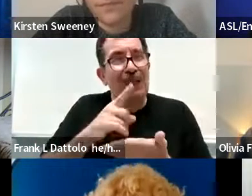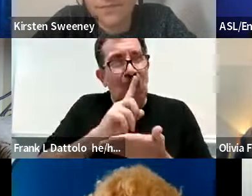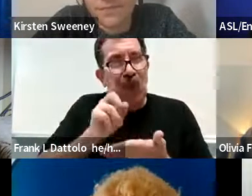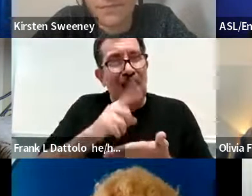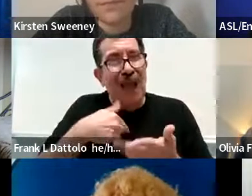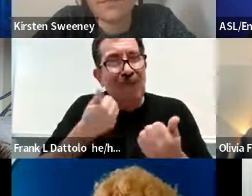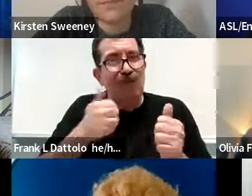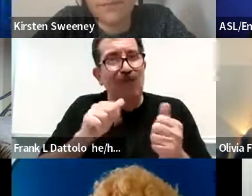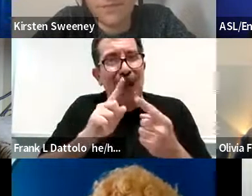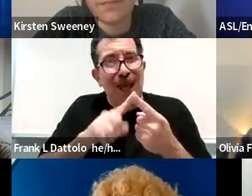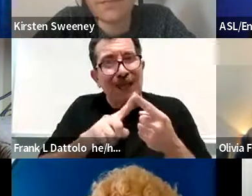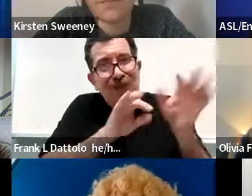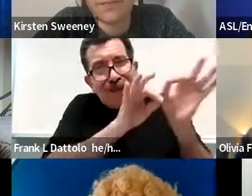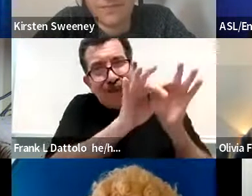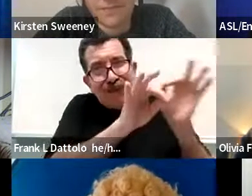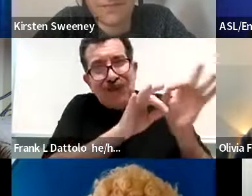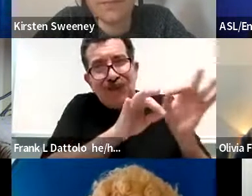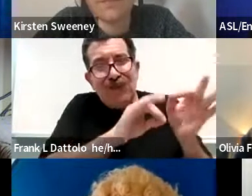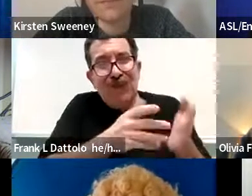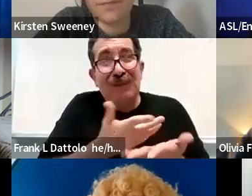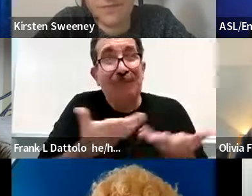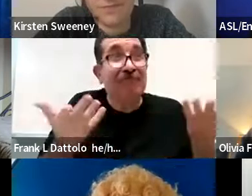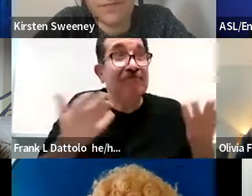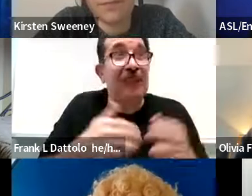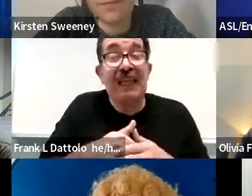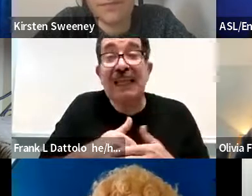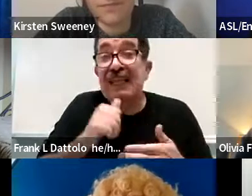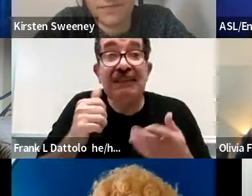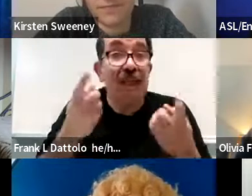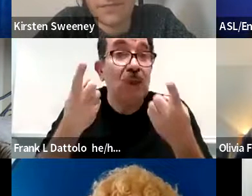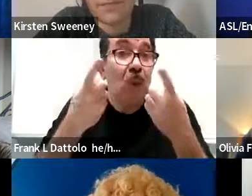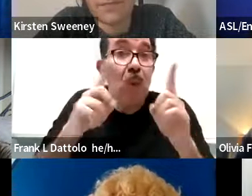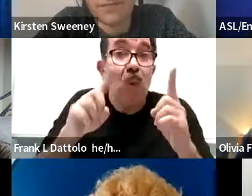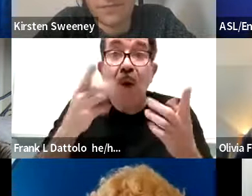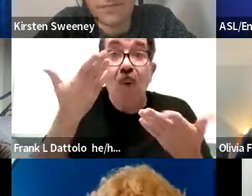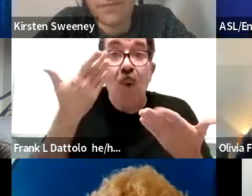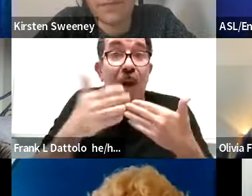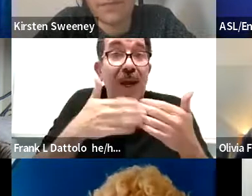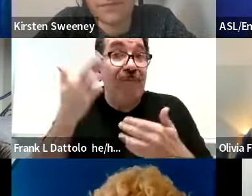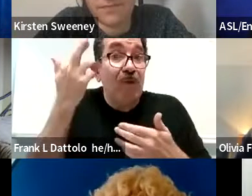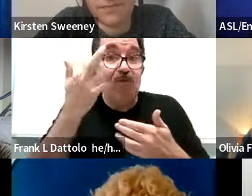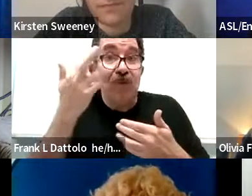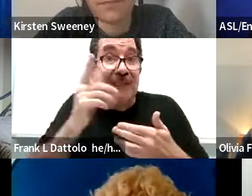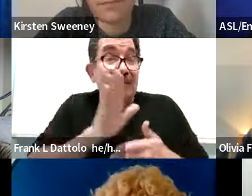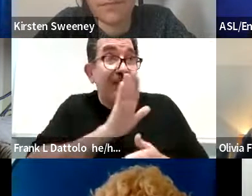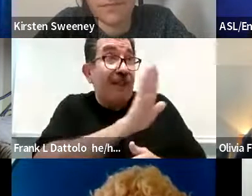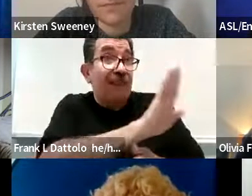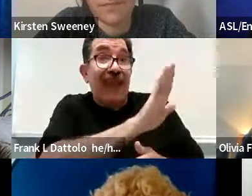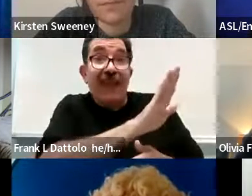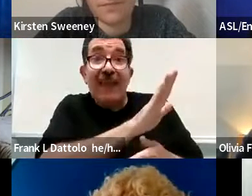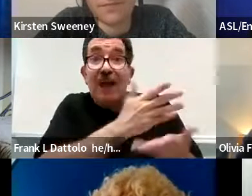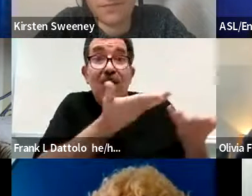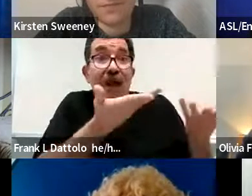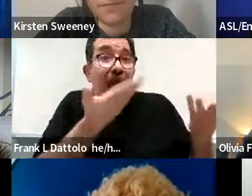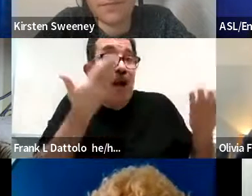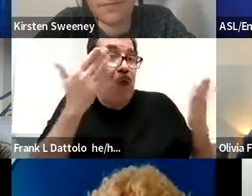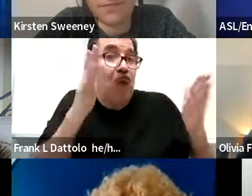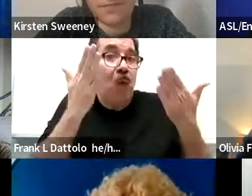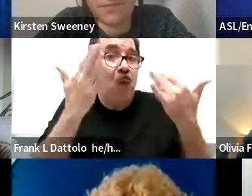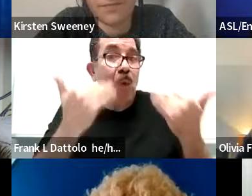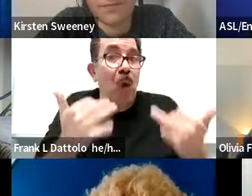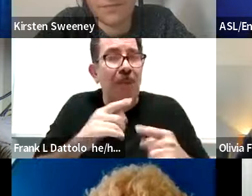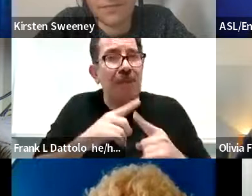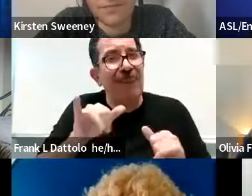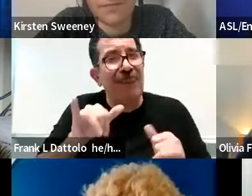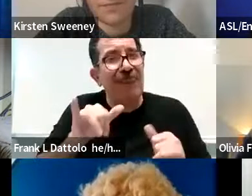So you can really be successful if you plan it well. This is something I try to share. For whatever reason, it didn't work